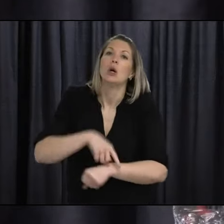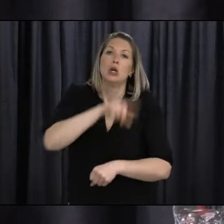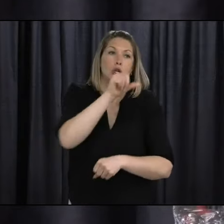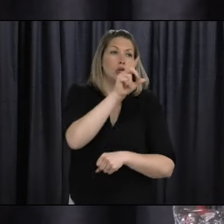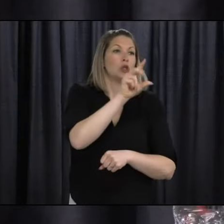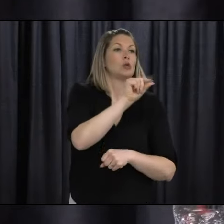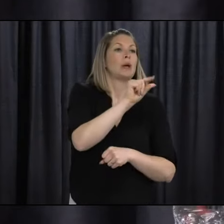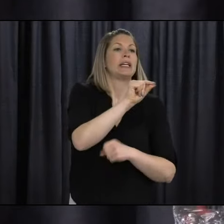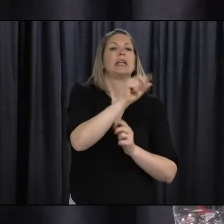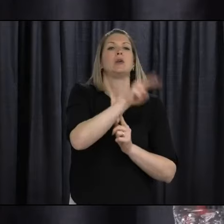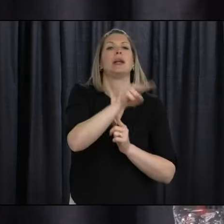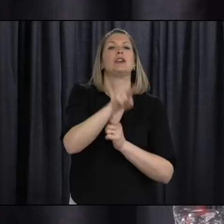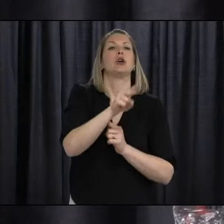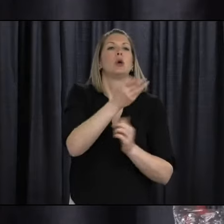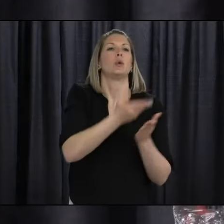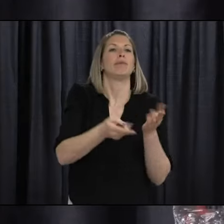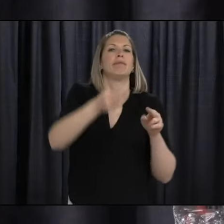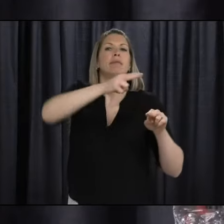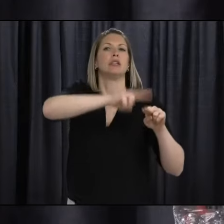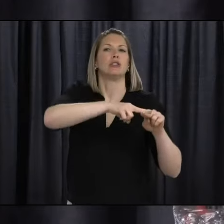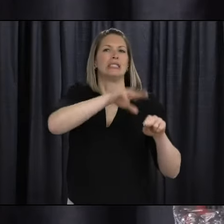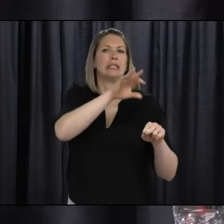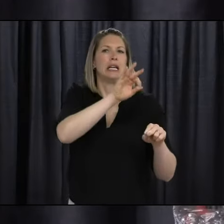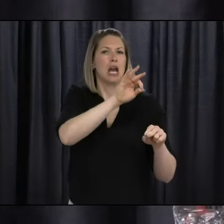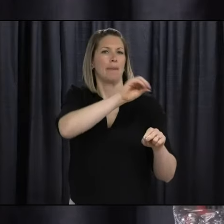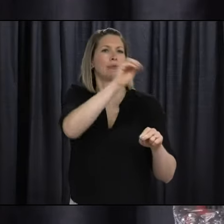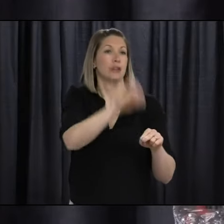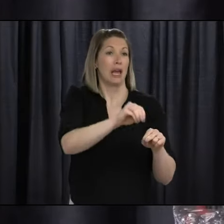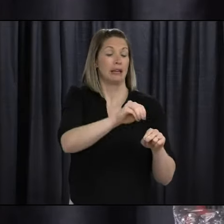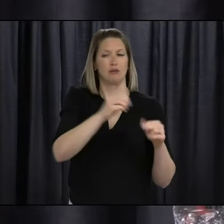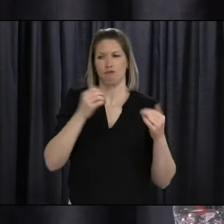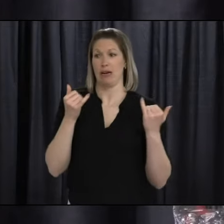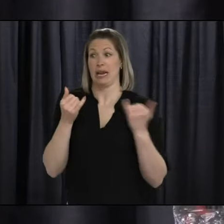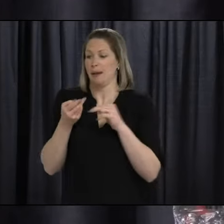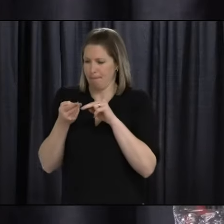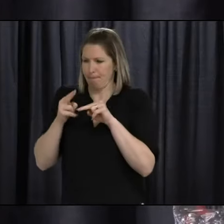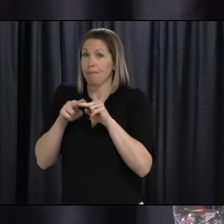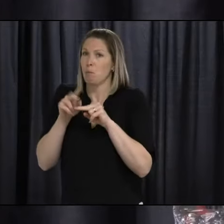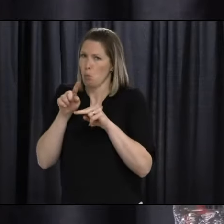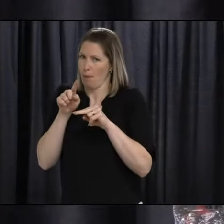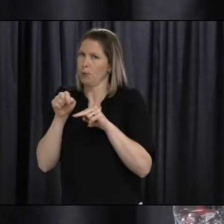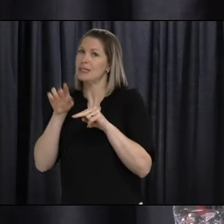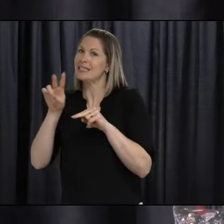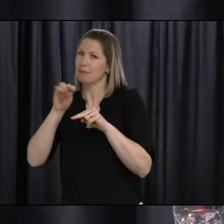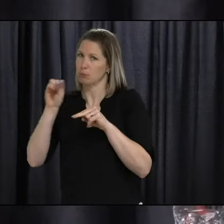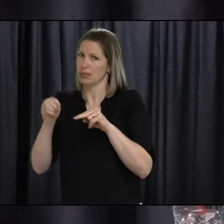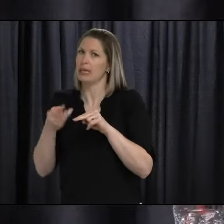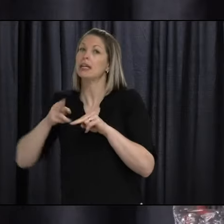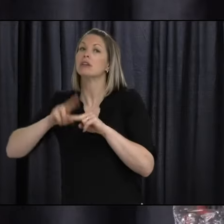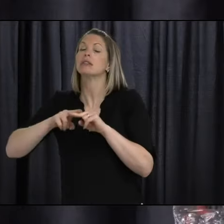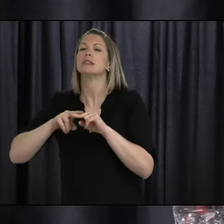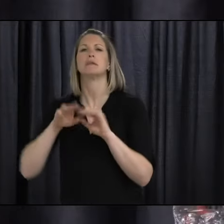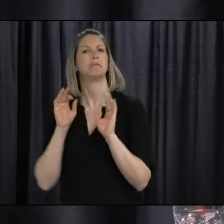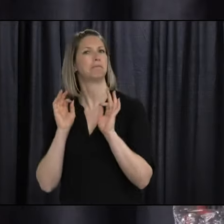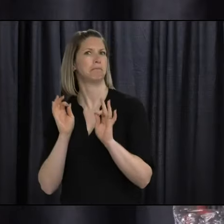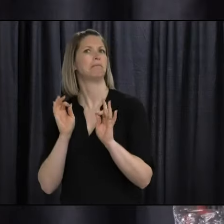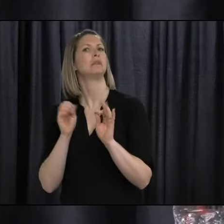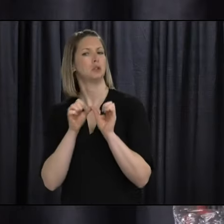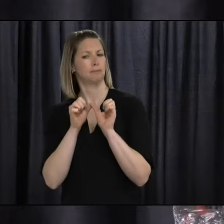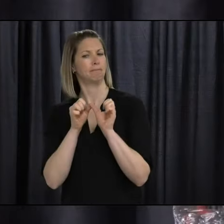completed. But again, to add a little bit more texture around mental health, there are significant increases